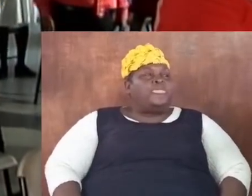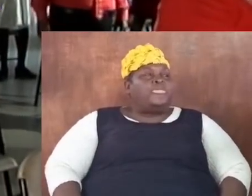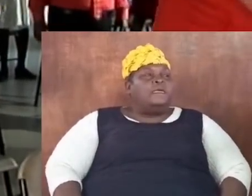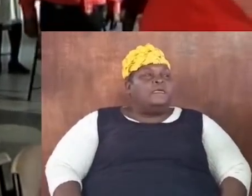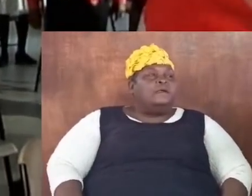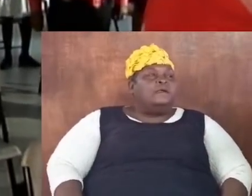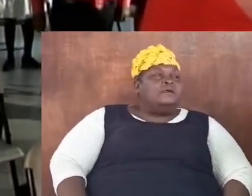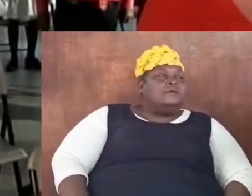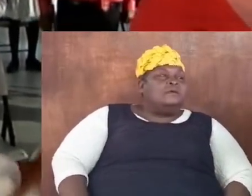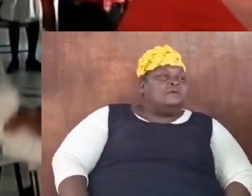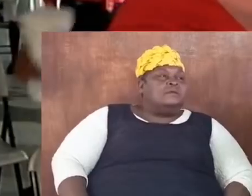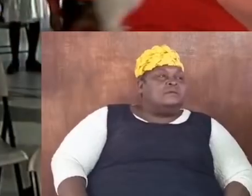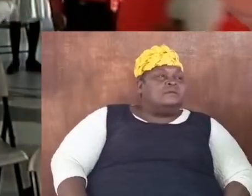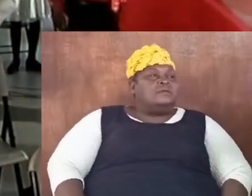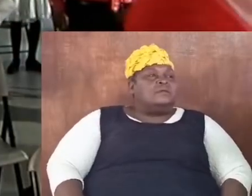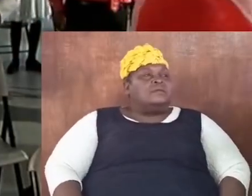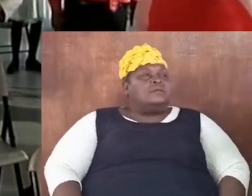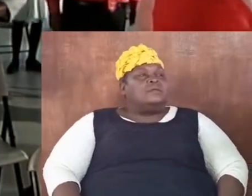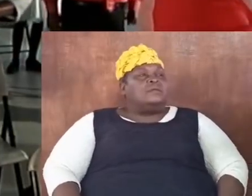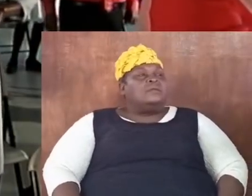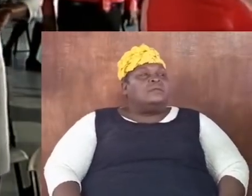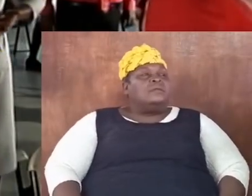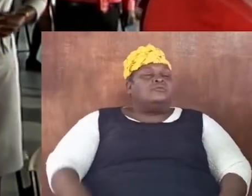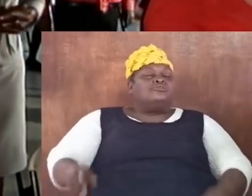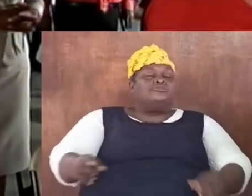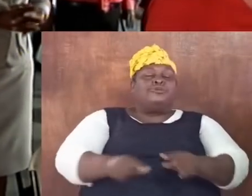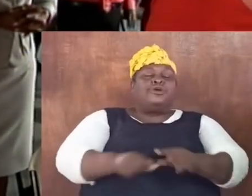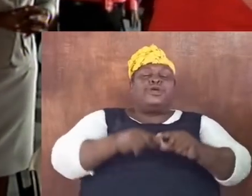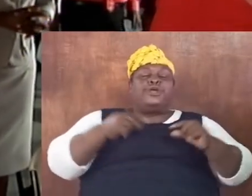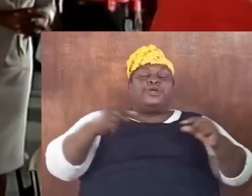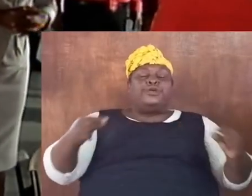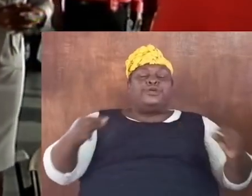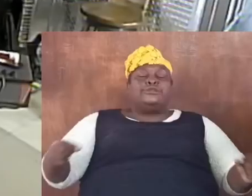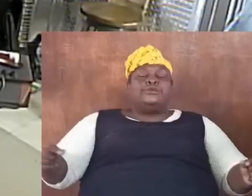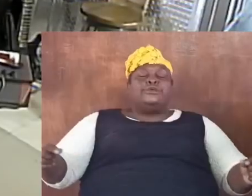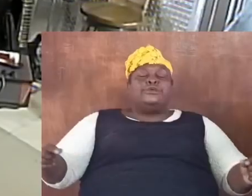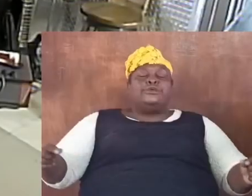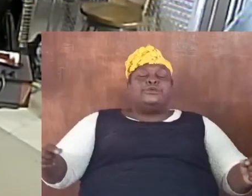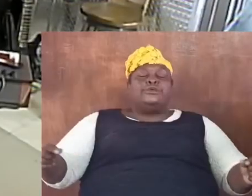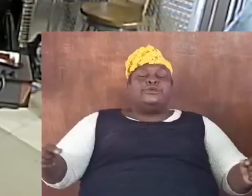Praise God. The great